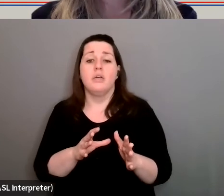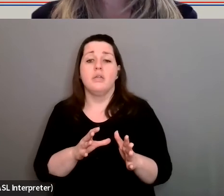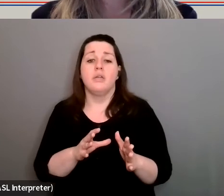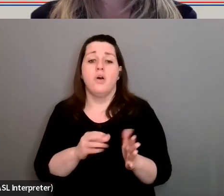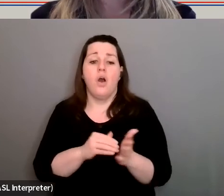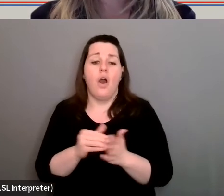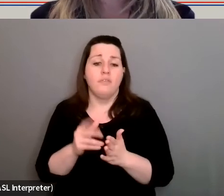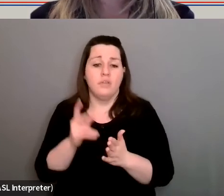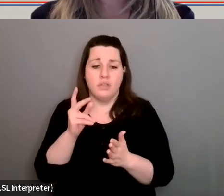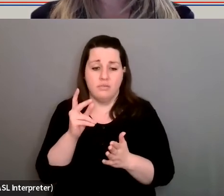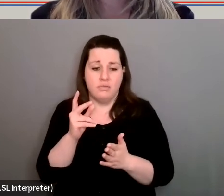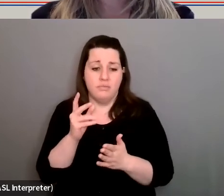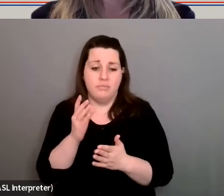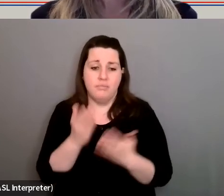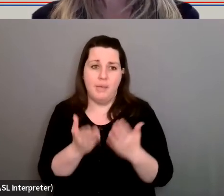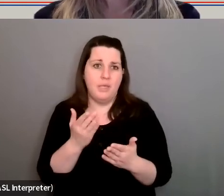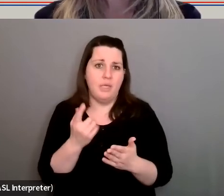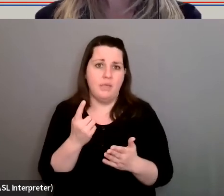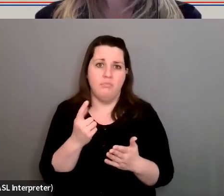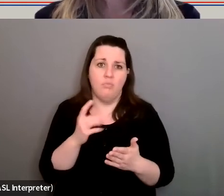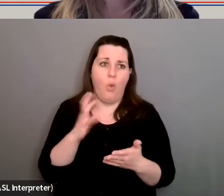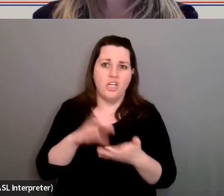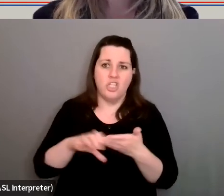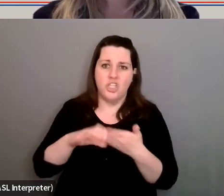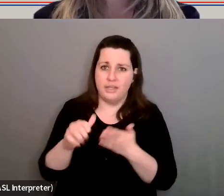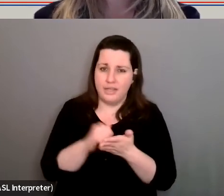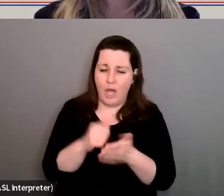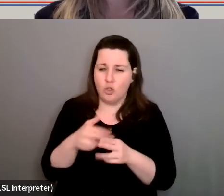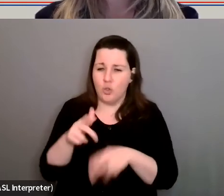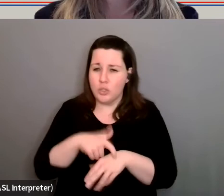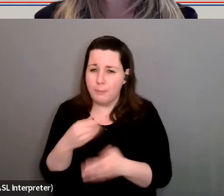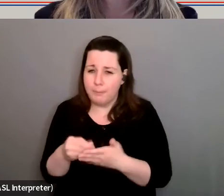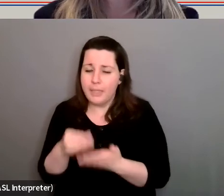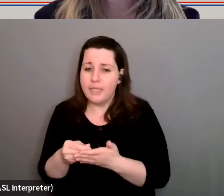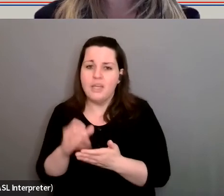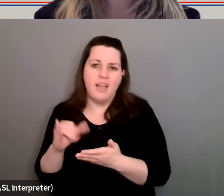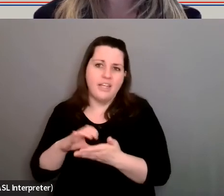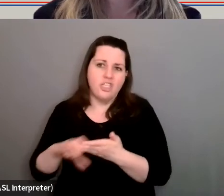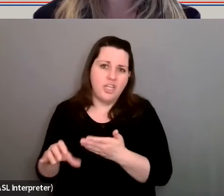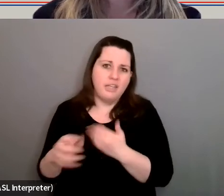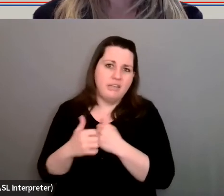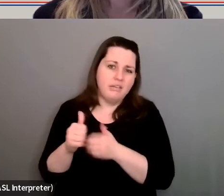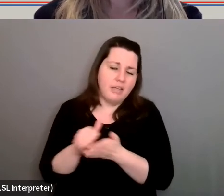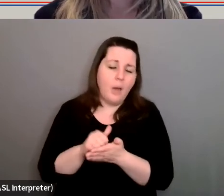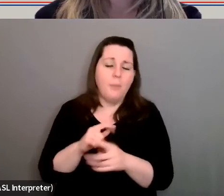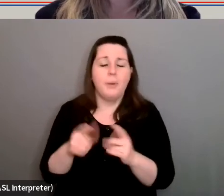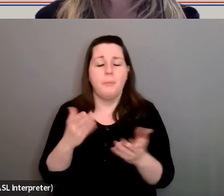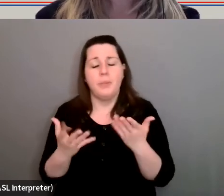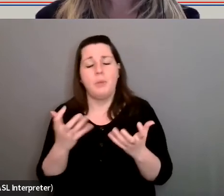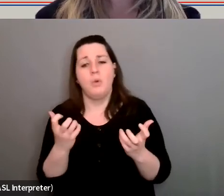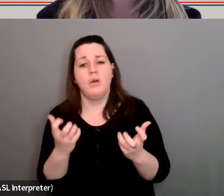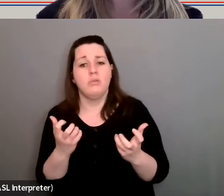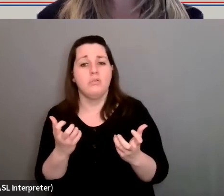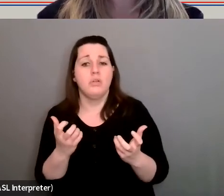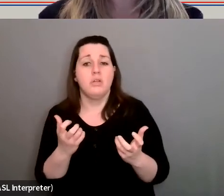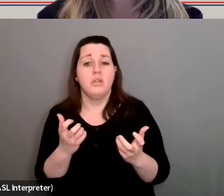wants to have that short-term money in a checking account. It's kind of like having a checking and a savings account, but maybe they want to have, the